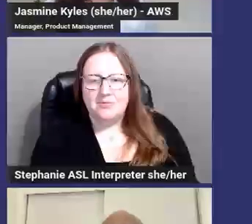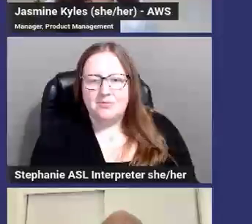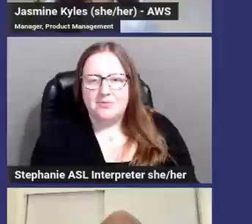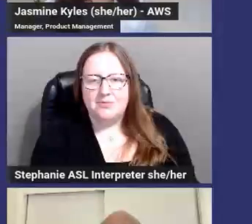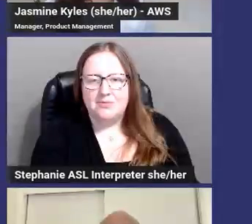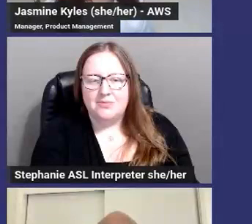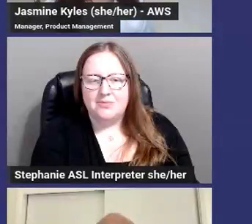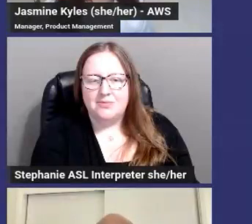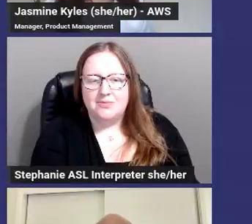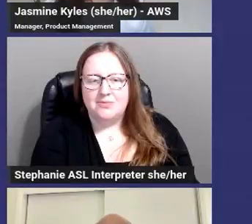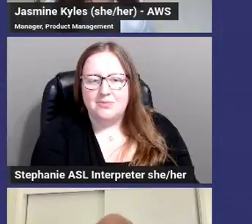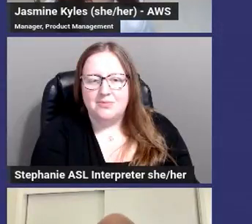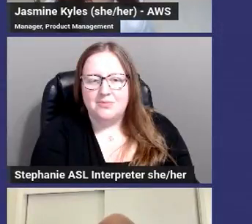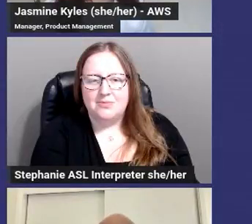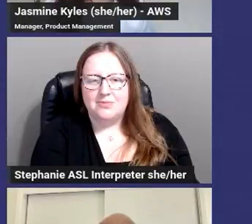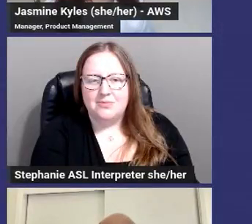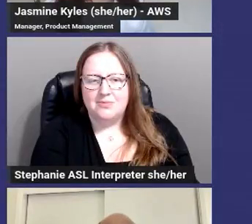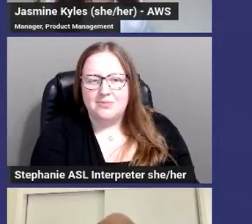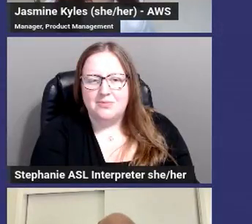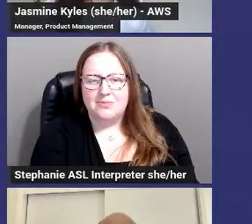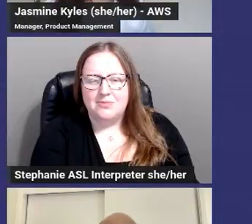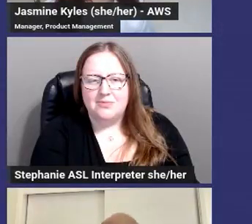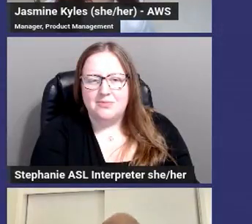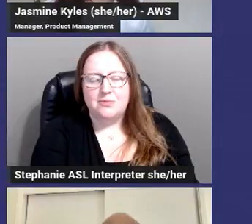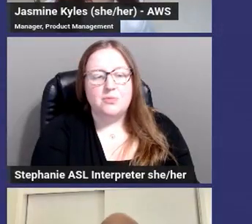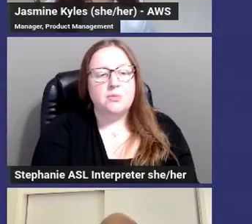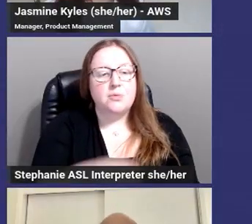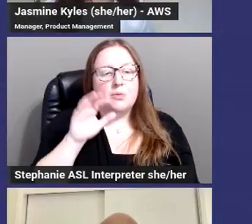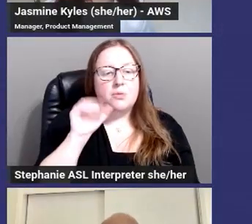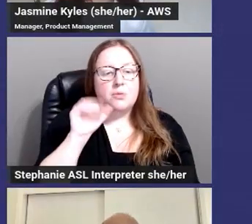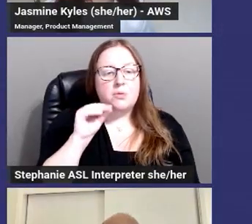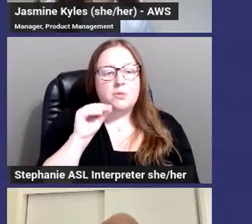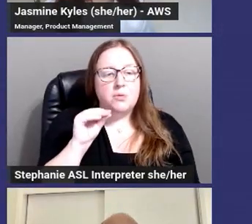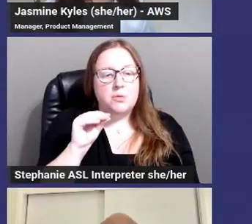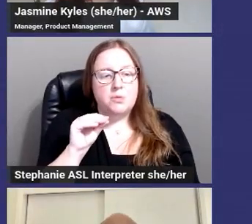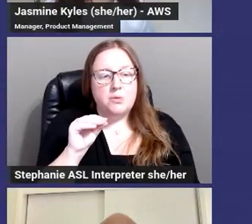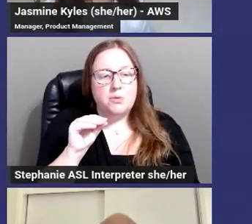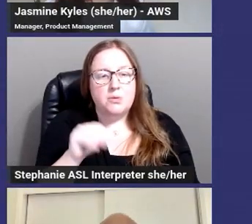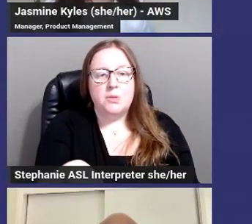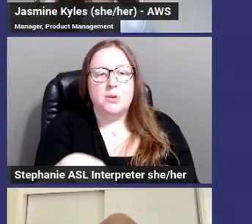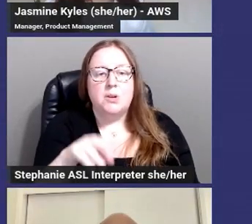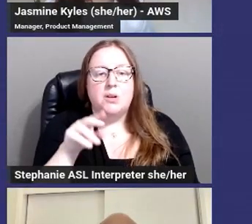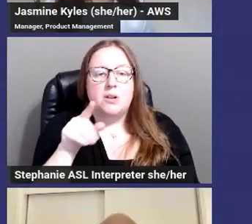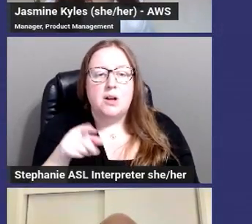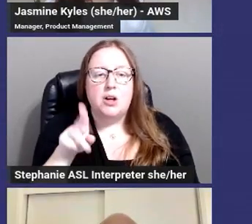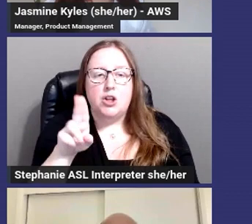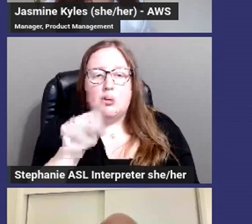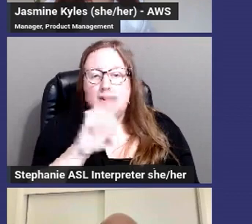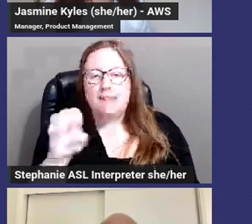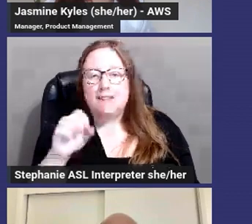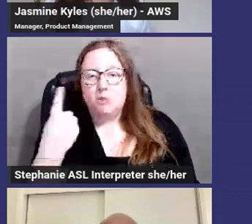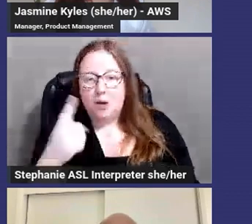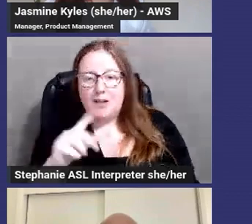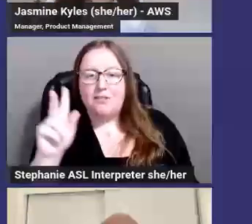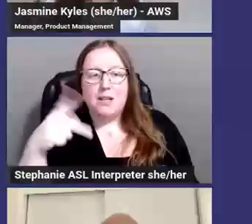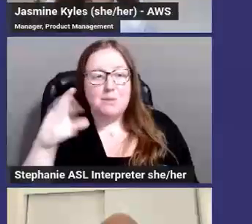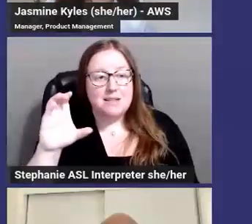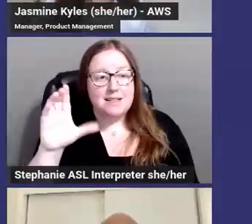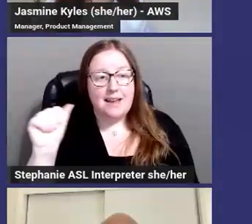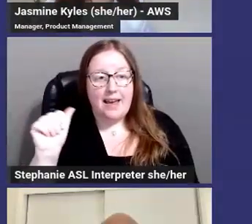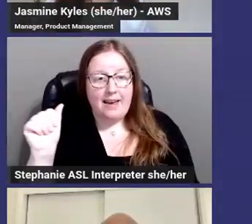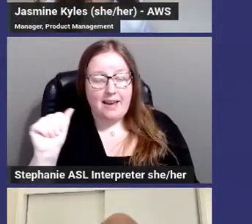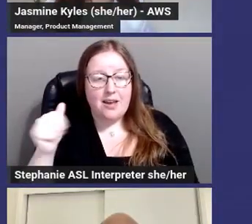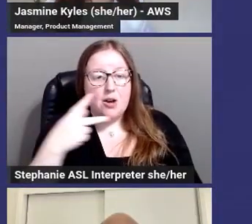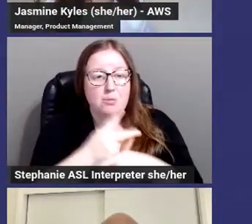So yeah, think of the, I'm in US East 1, I'm on VPC A